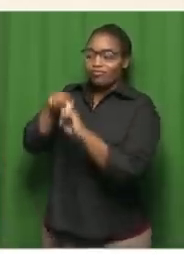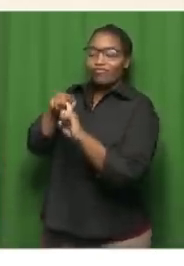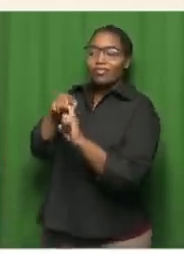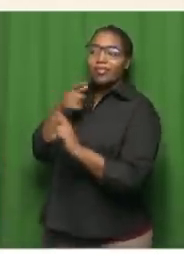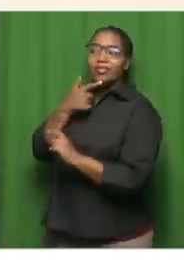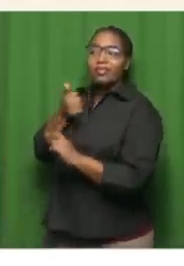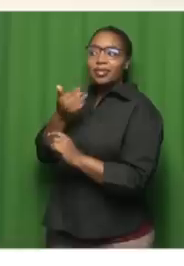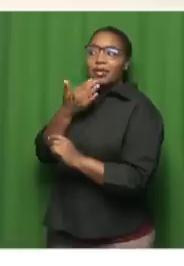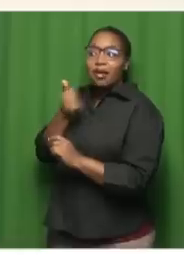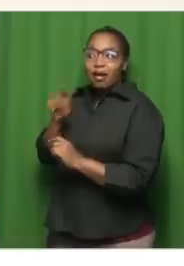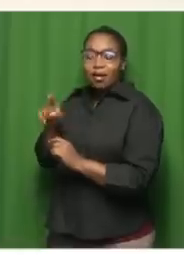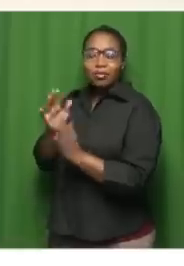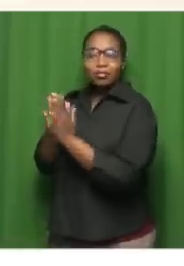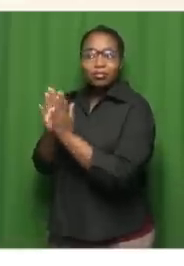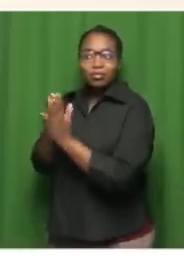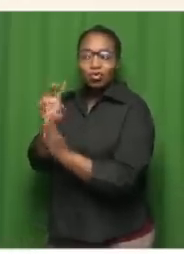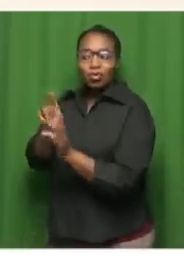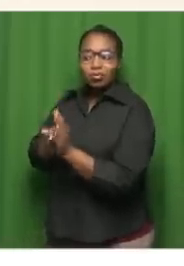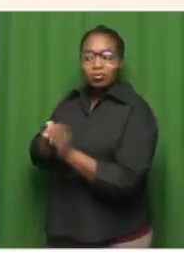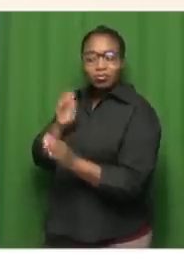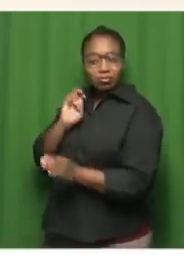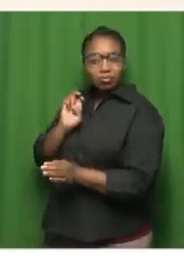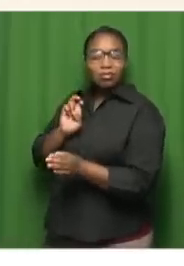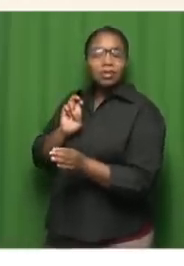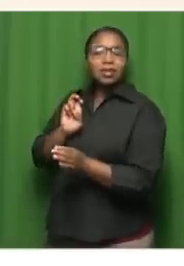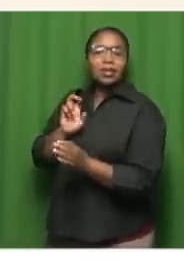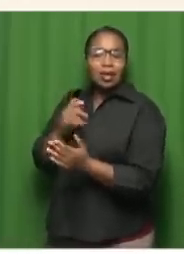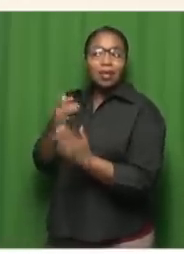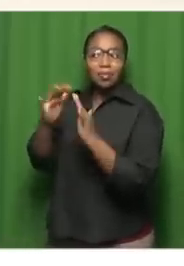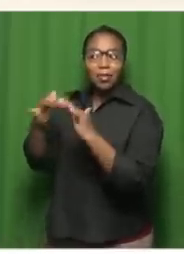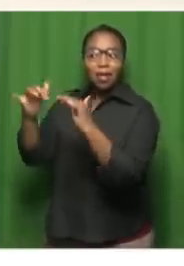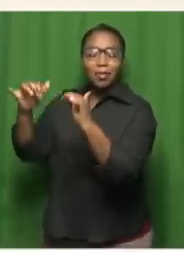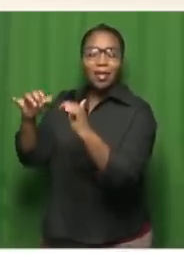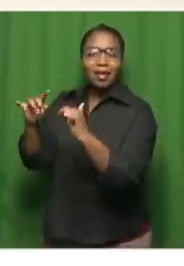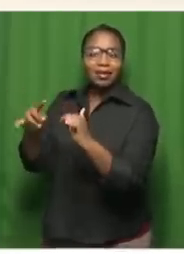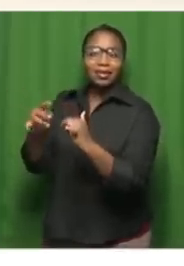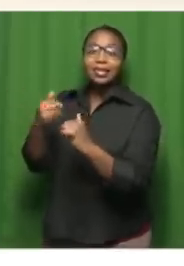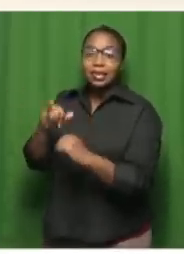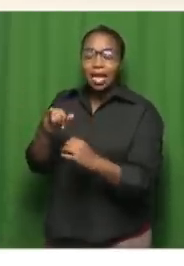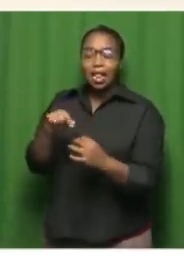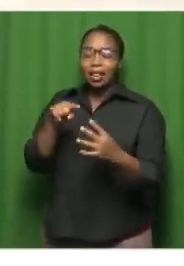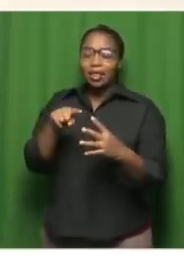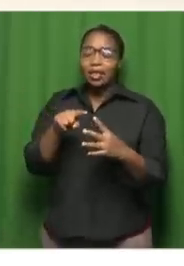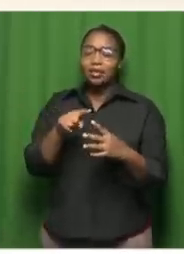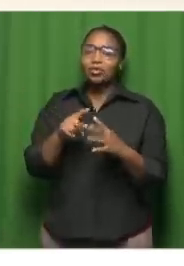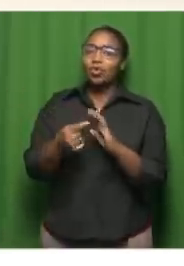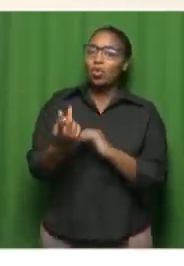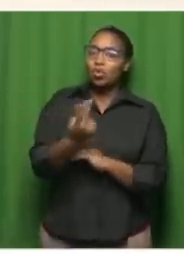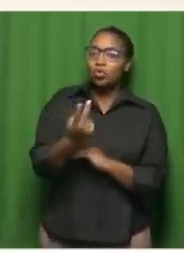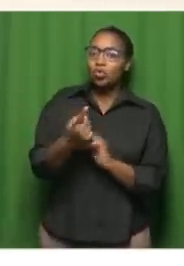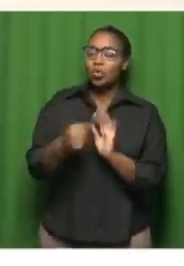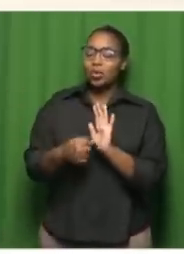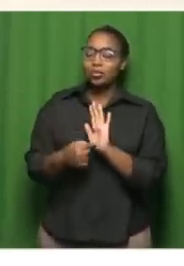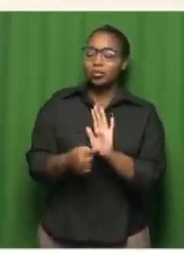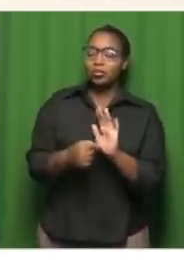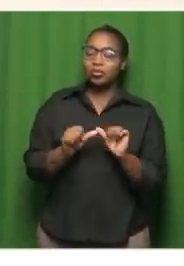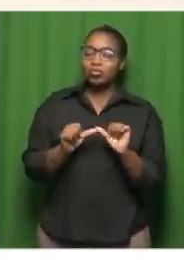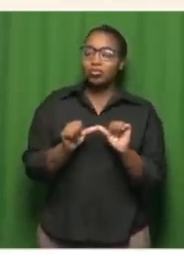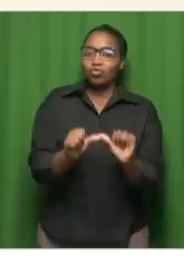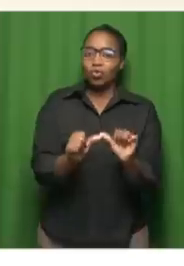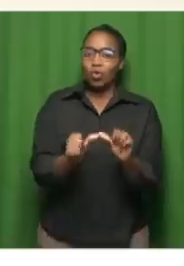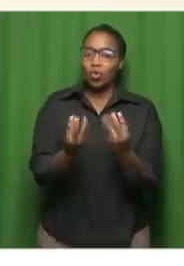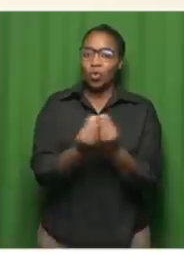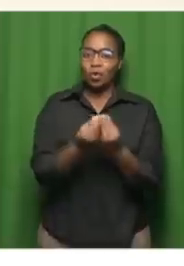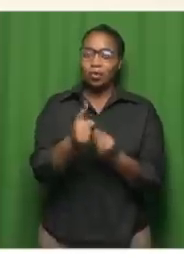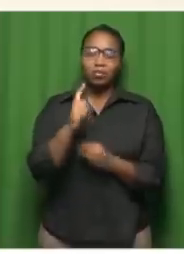that, for me, will once again linger around the leadership of President Ramaphosa. We've